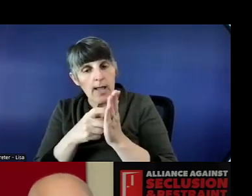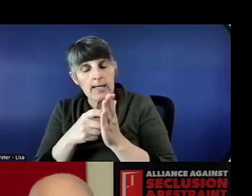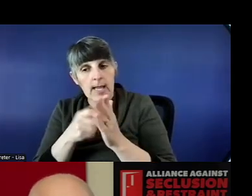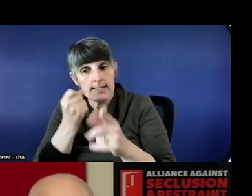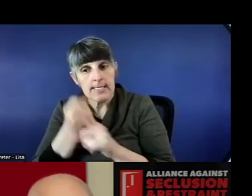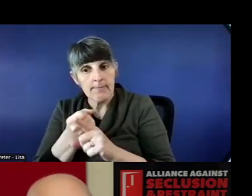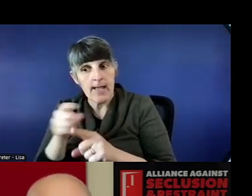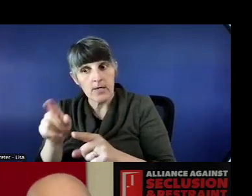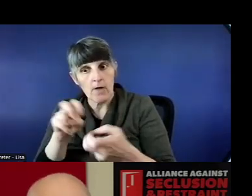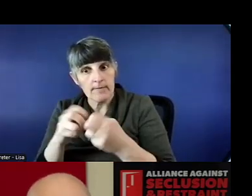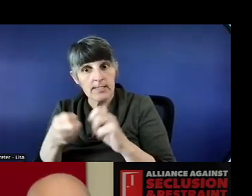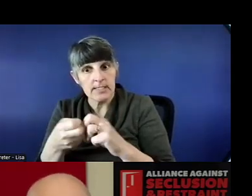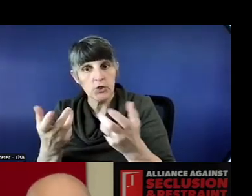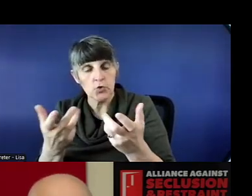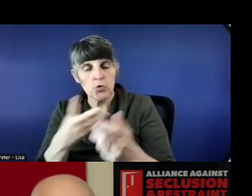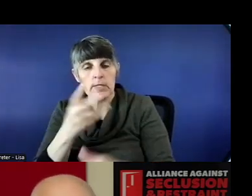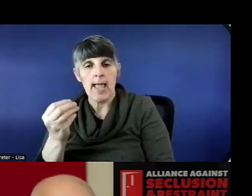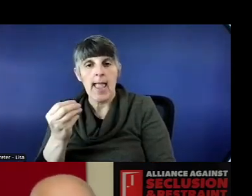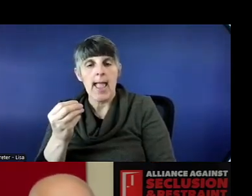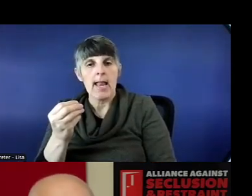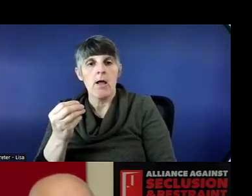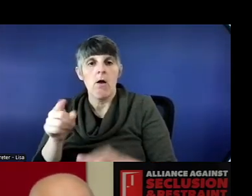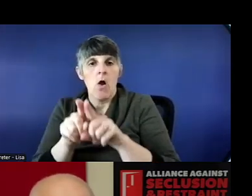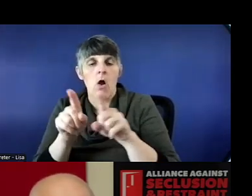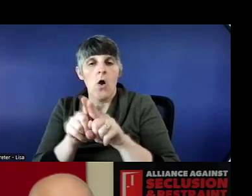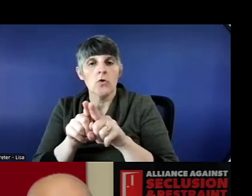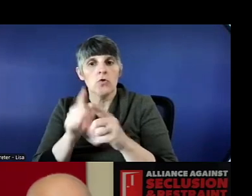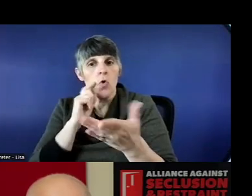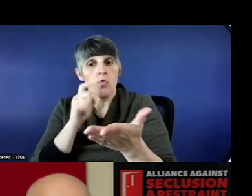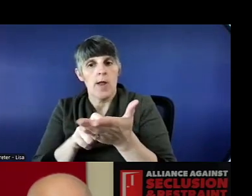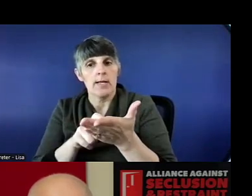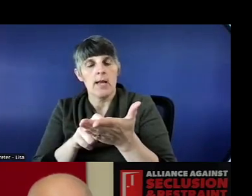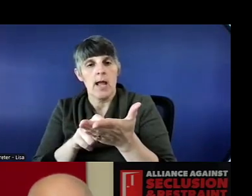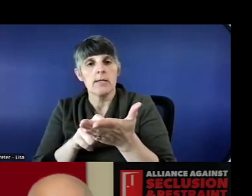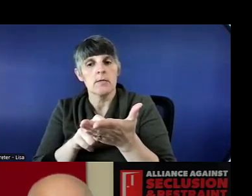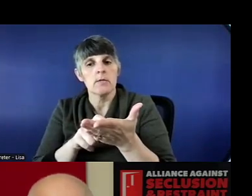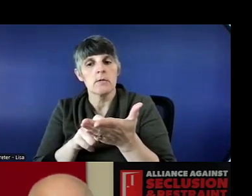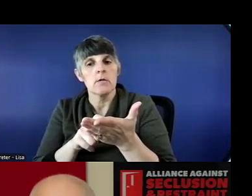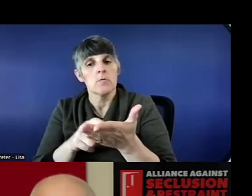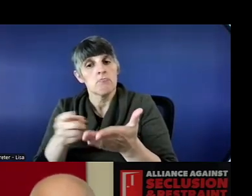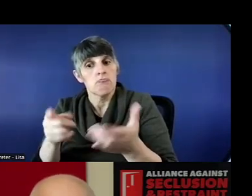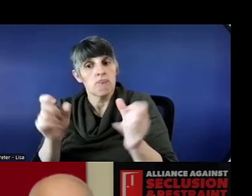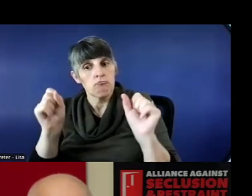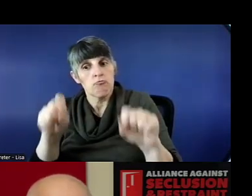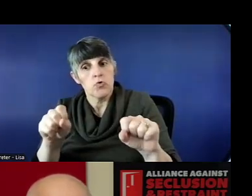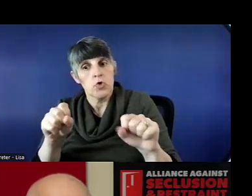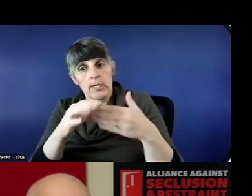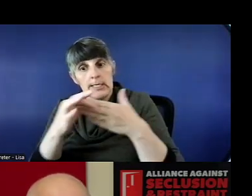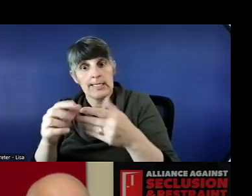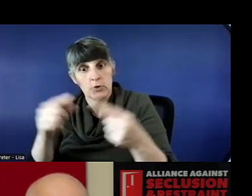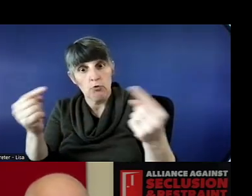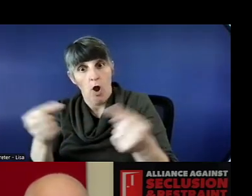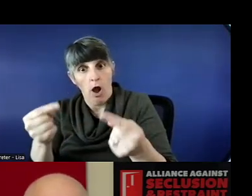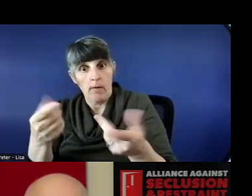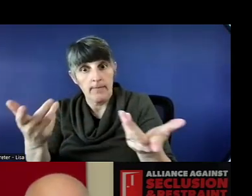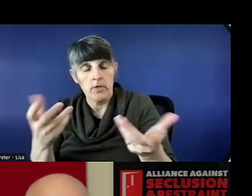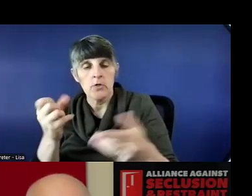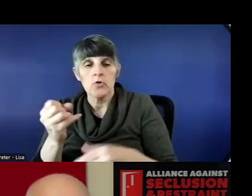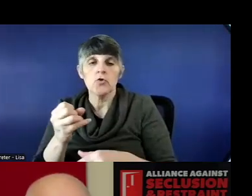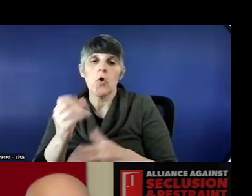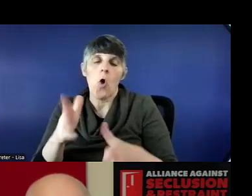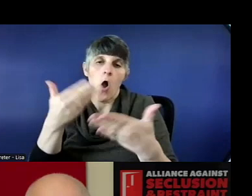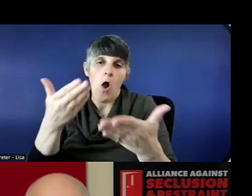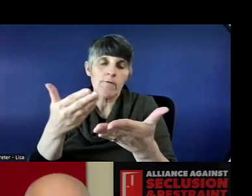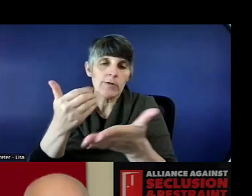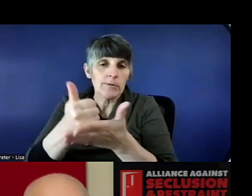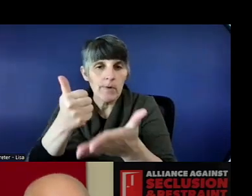impact of these issues. And they also recognize the fact that they could really lead to harm. So they offered some guidance